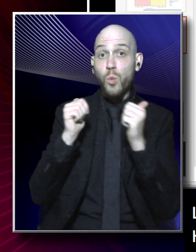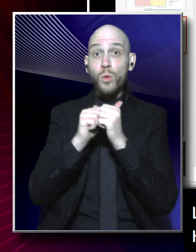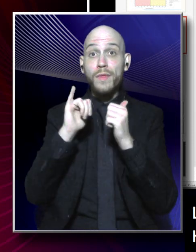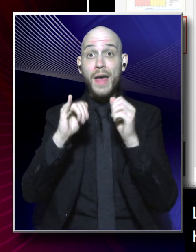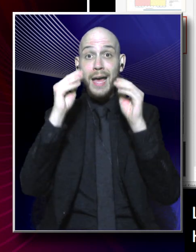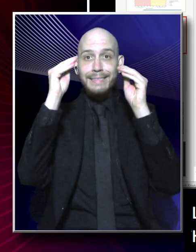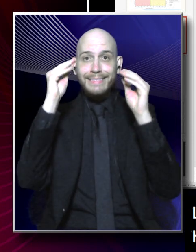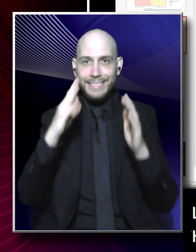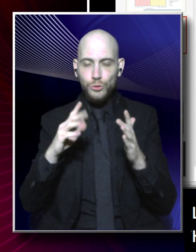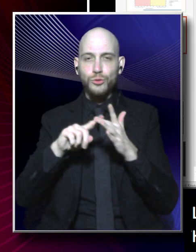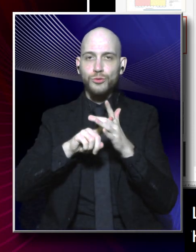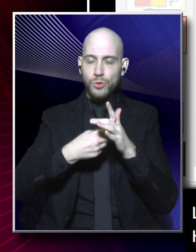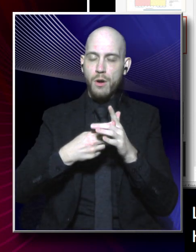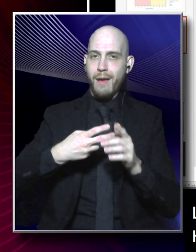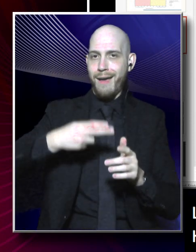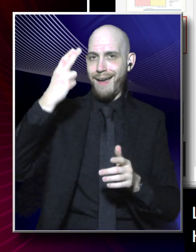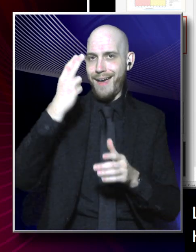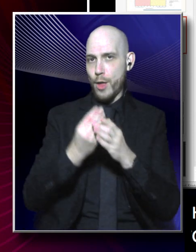that low growth quadrant.